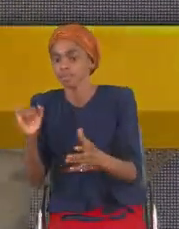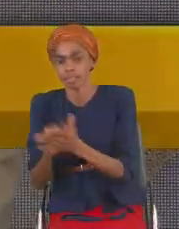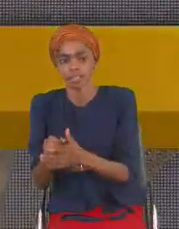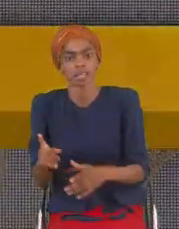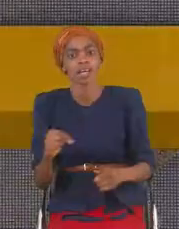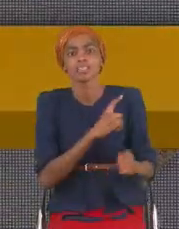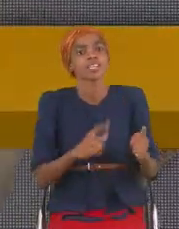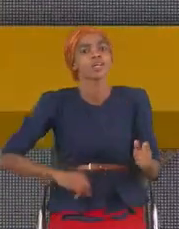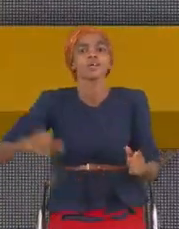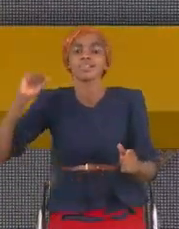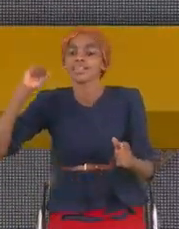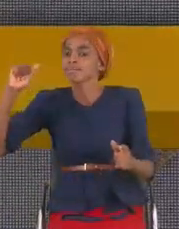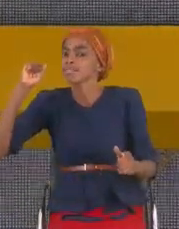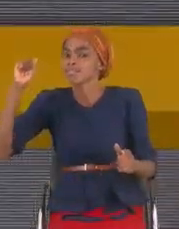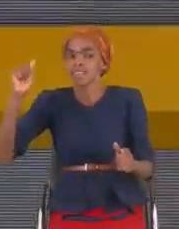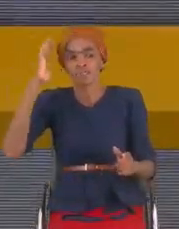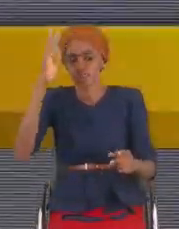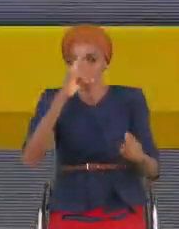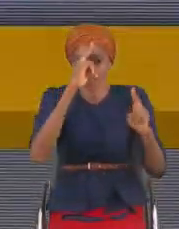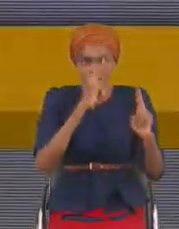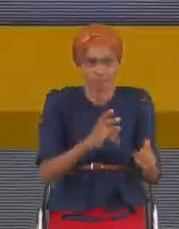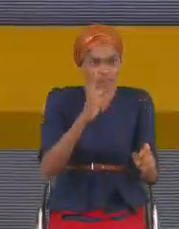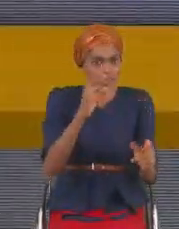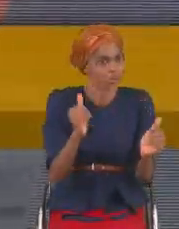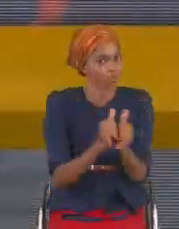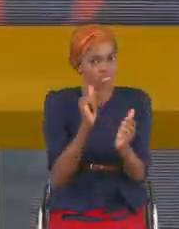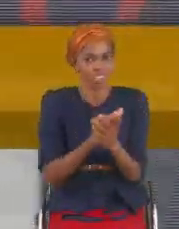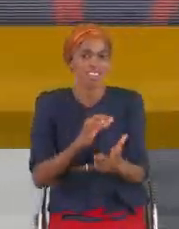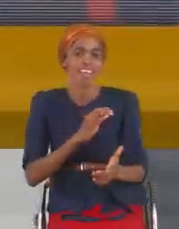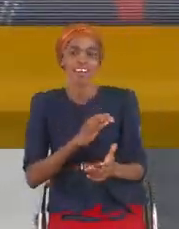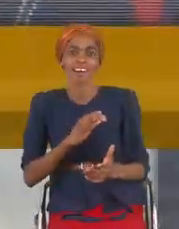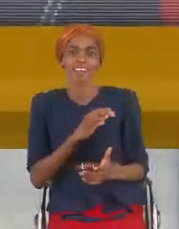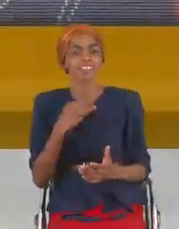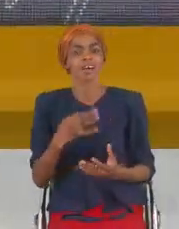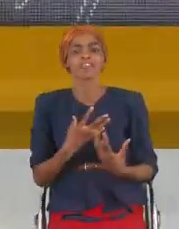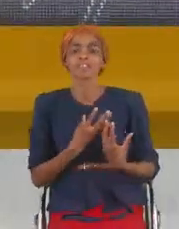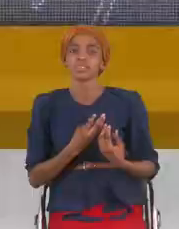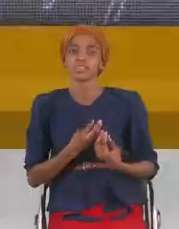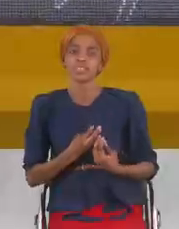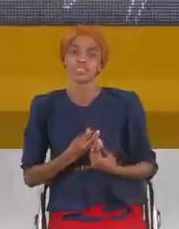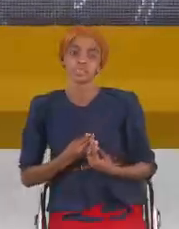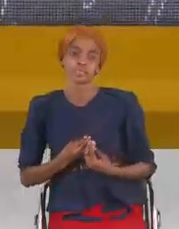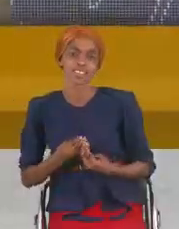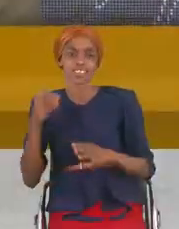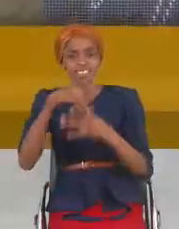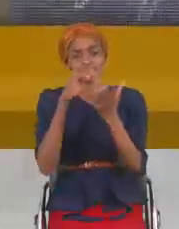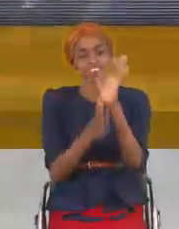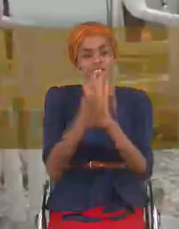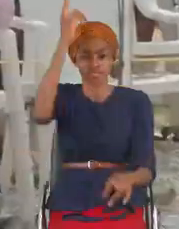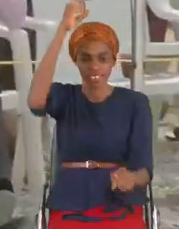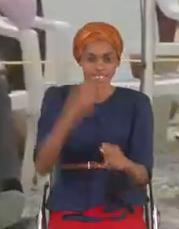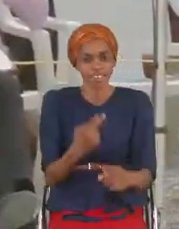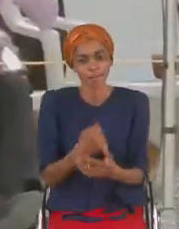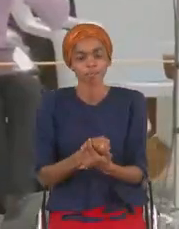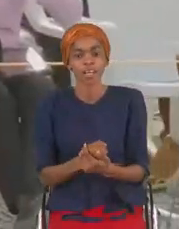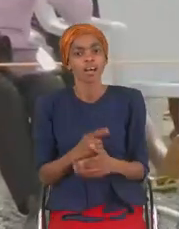Lord himself will honor you with that character of gentleness in Jesus' name. But